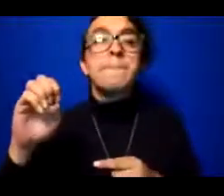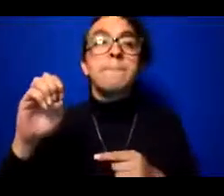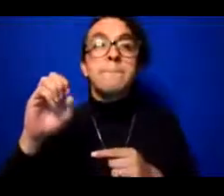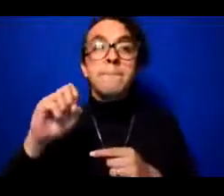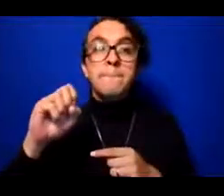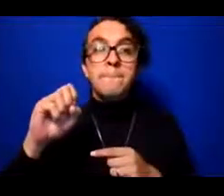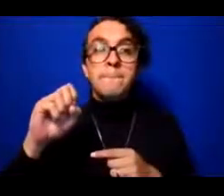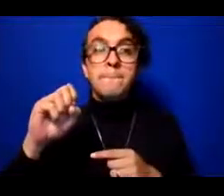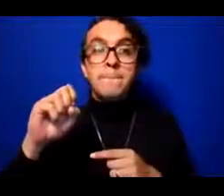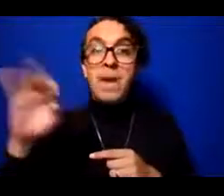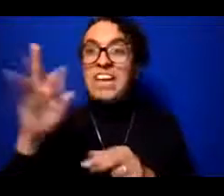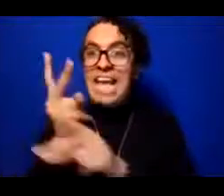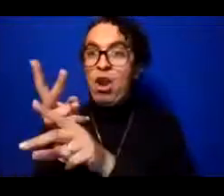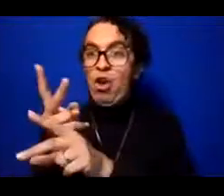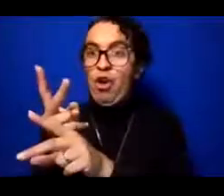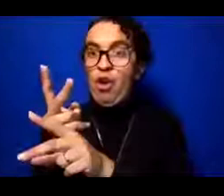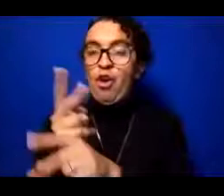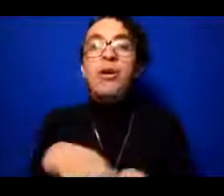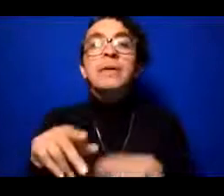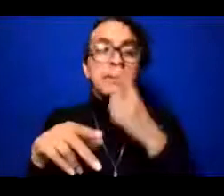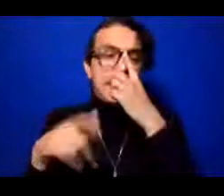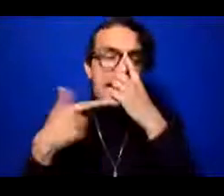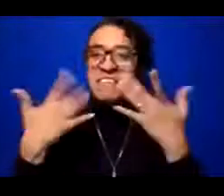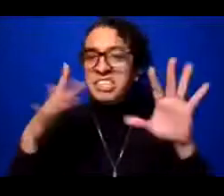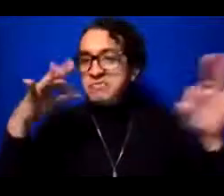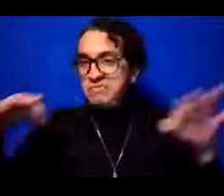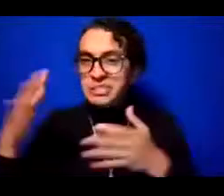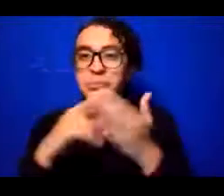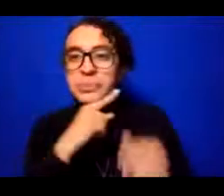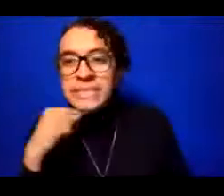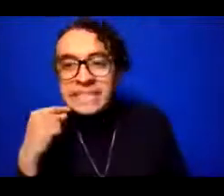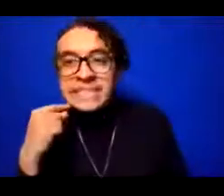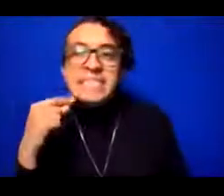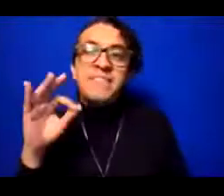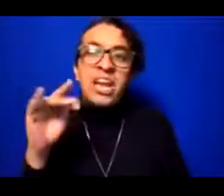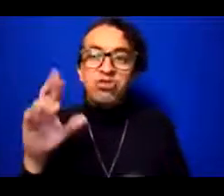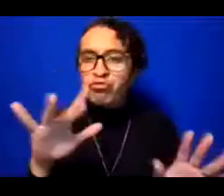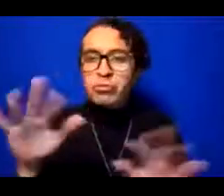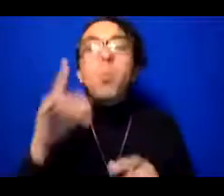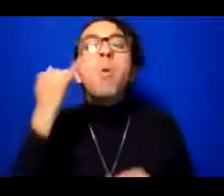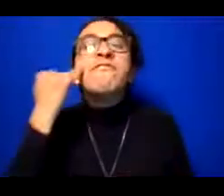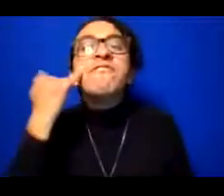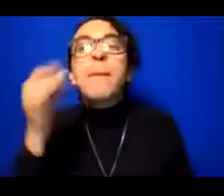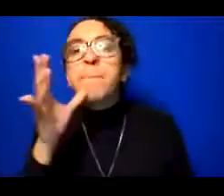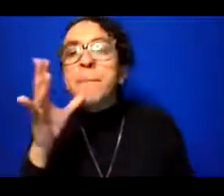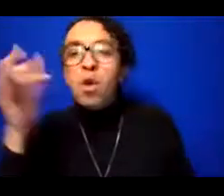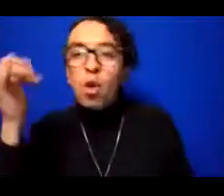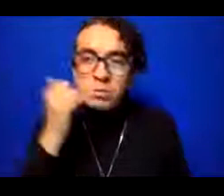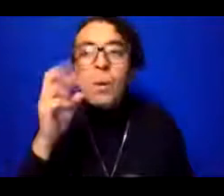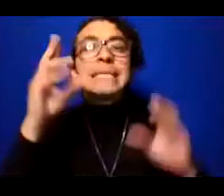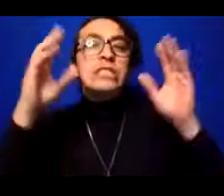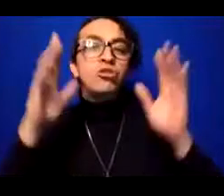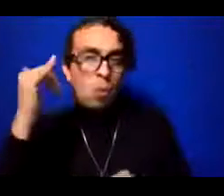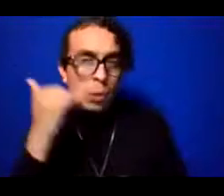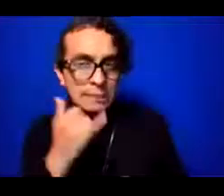kind of laid out who's at risk, what are some of the risk factors, what if I got a call from a mom or a teacher and they said, well,